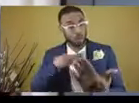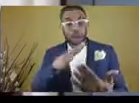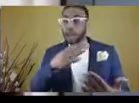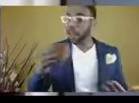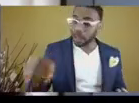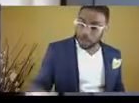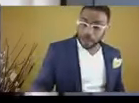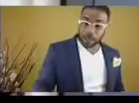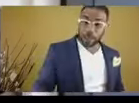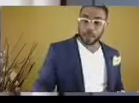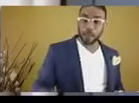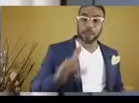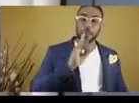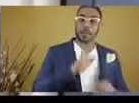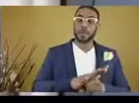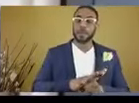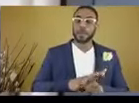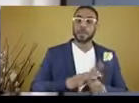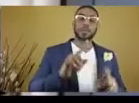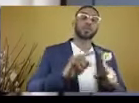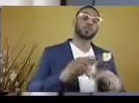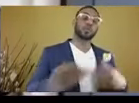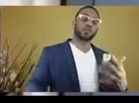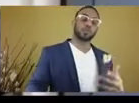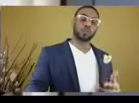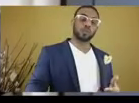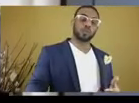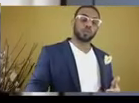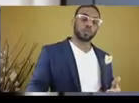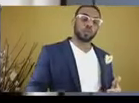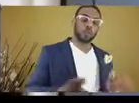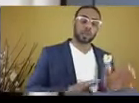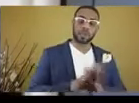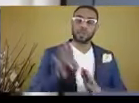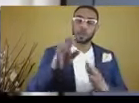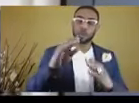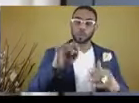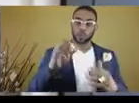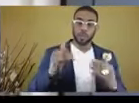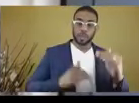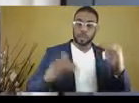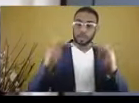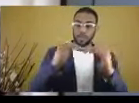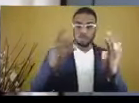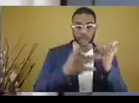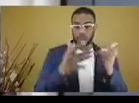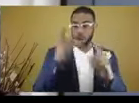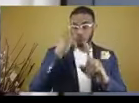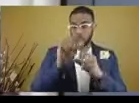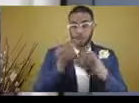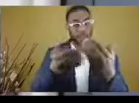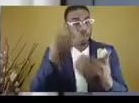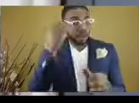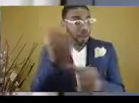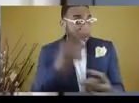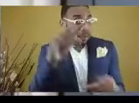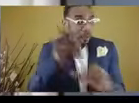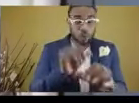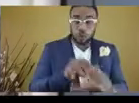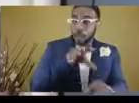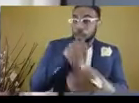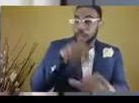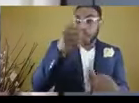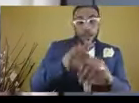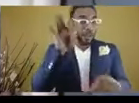a commitment to developing tools that leverage technology with the goal of making it easier for every voter to engage in every